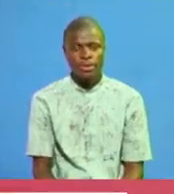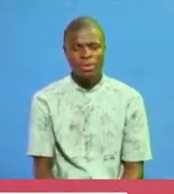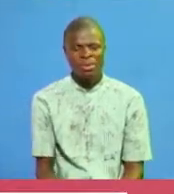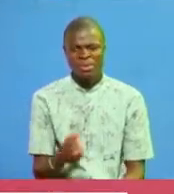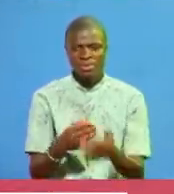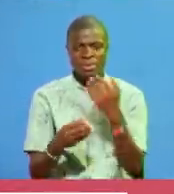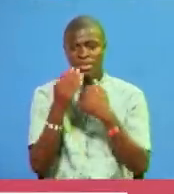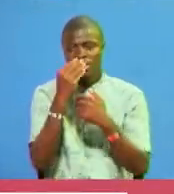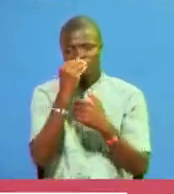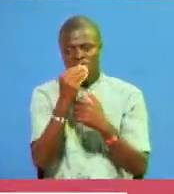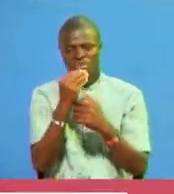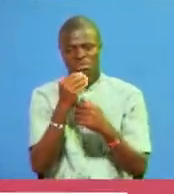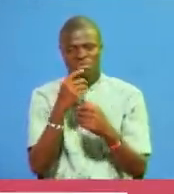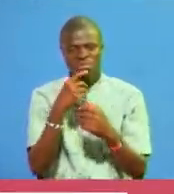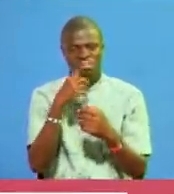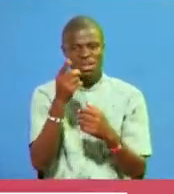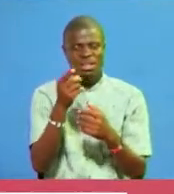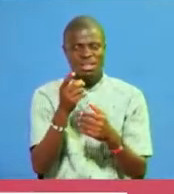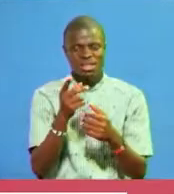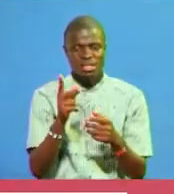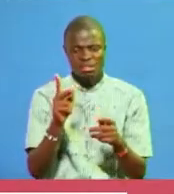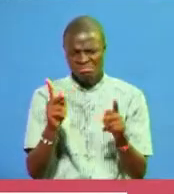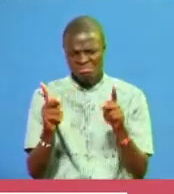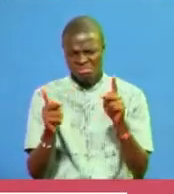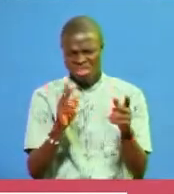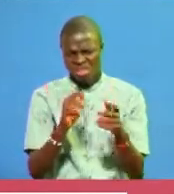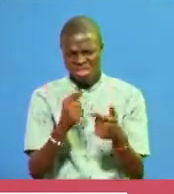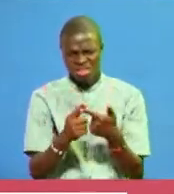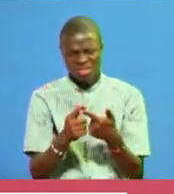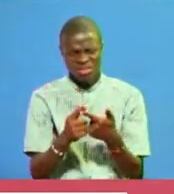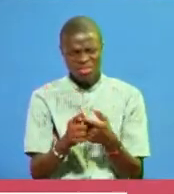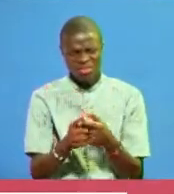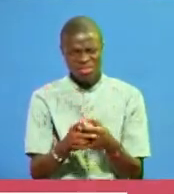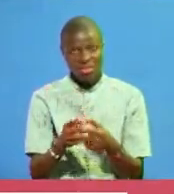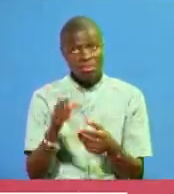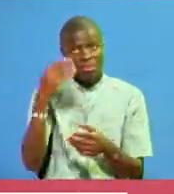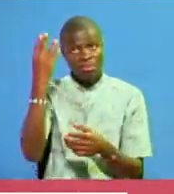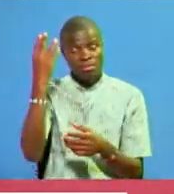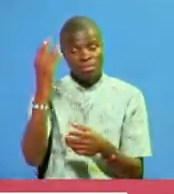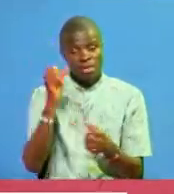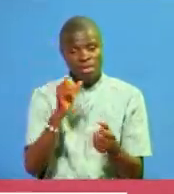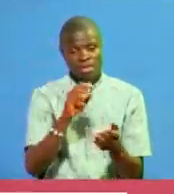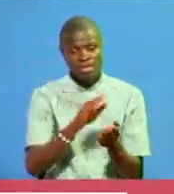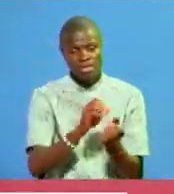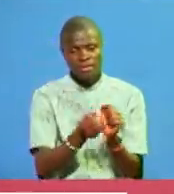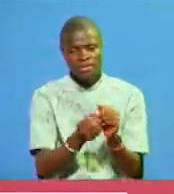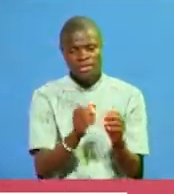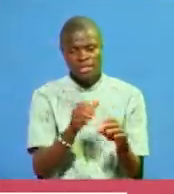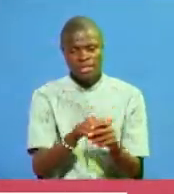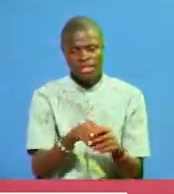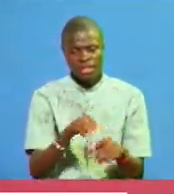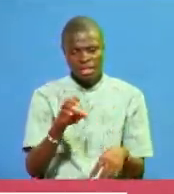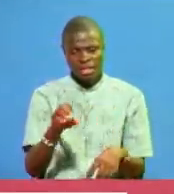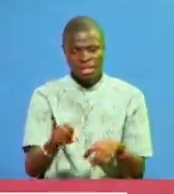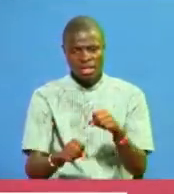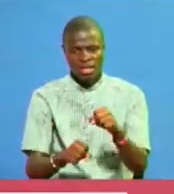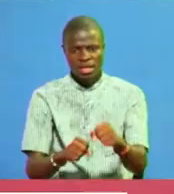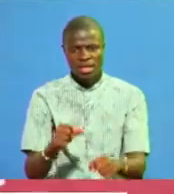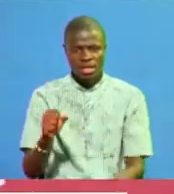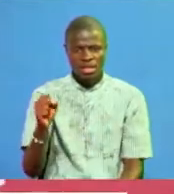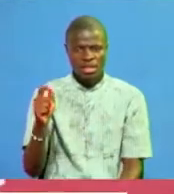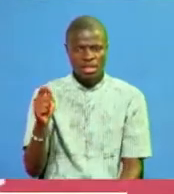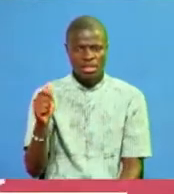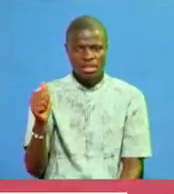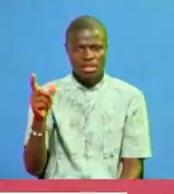President William Ruto asked Kenyans to avail themselves in large number for a national prayer service at Nyayo National Stadium that is expected to take place